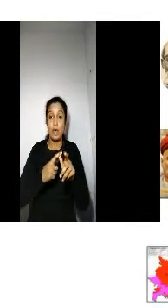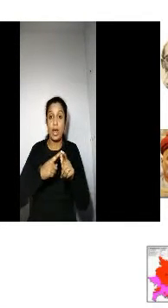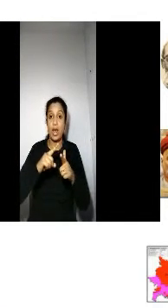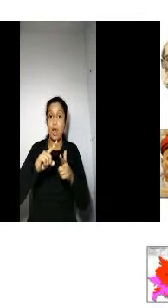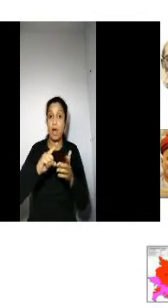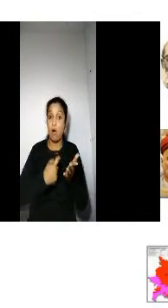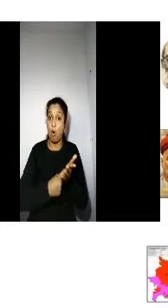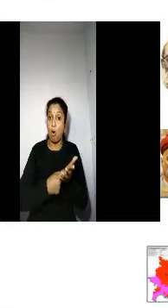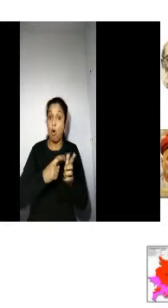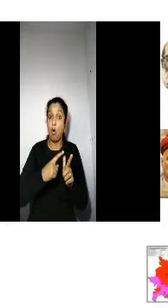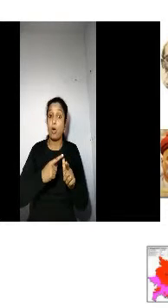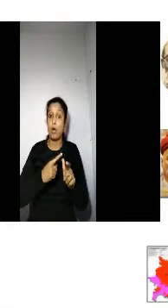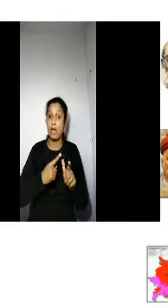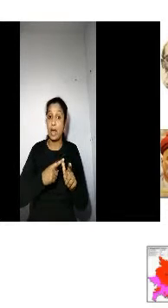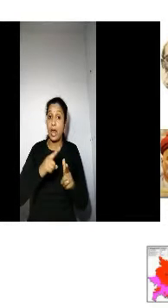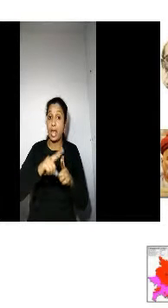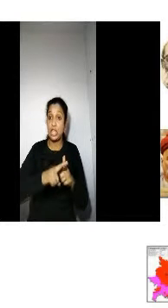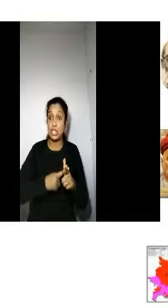birthright,